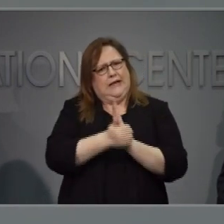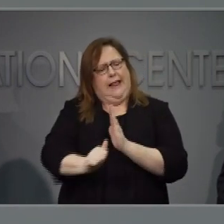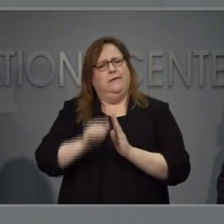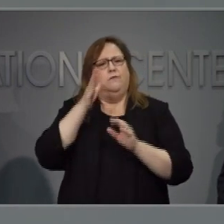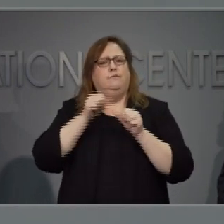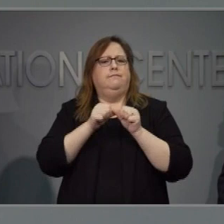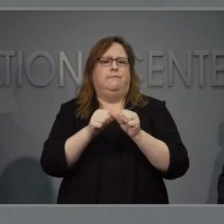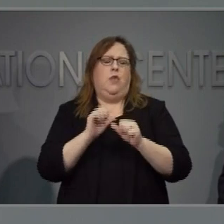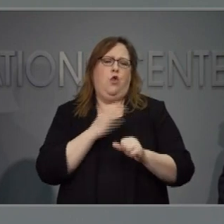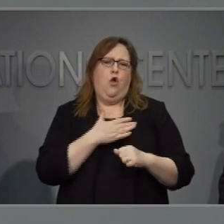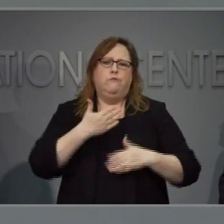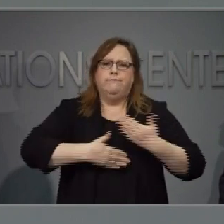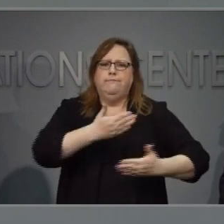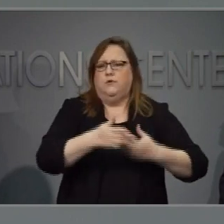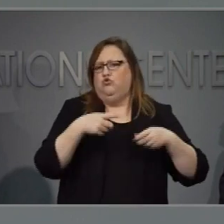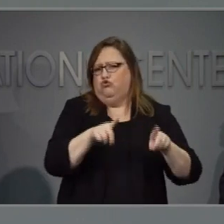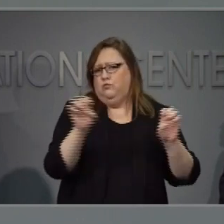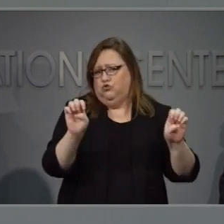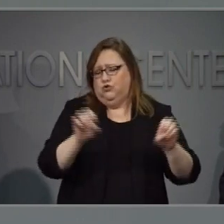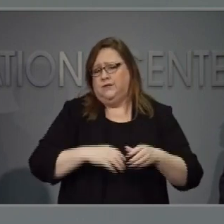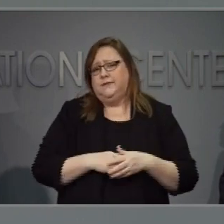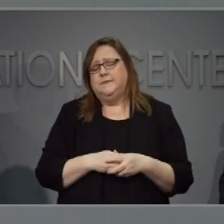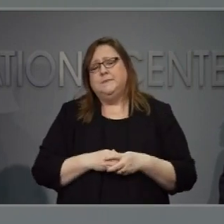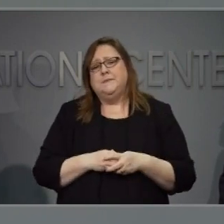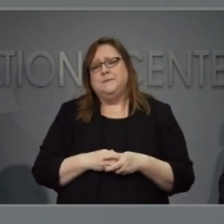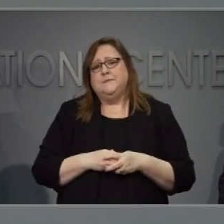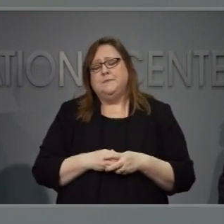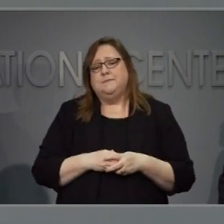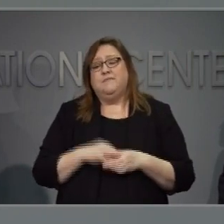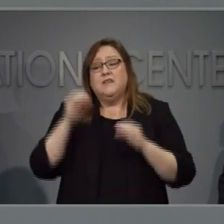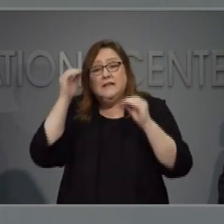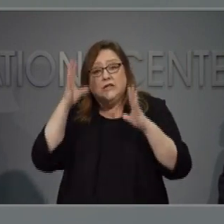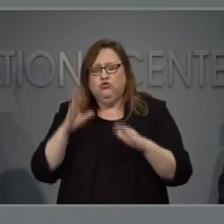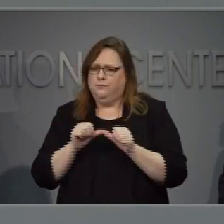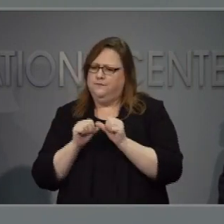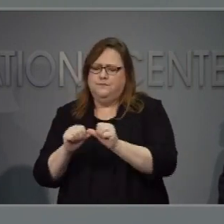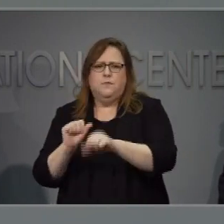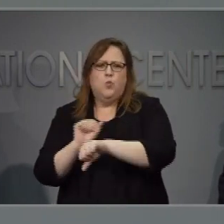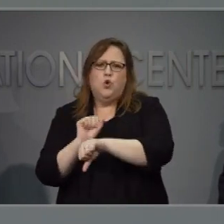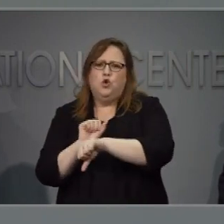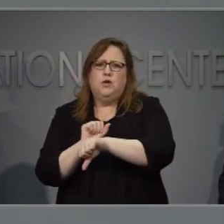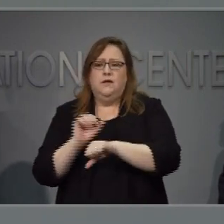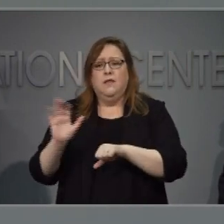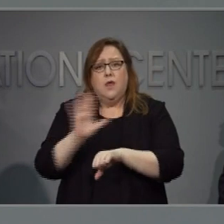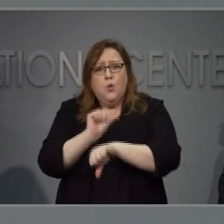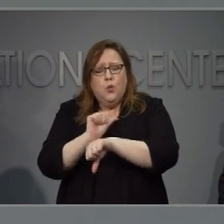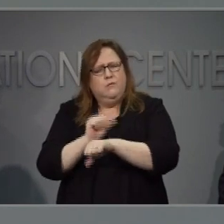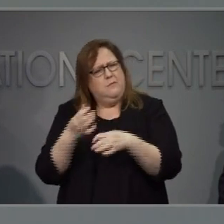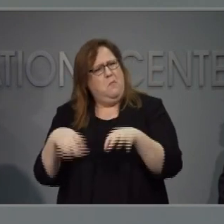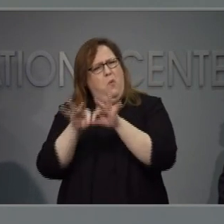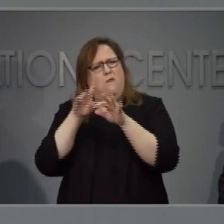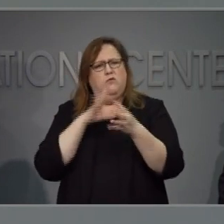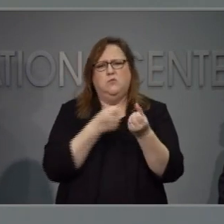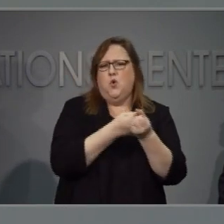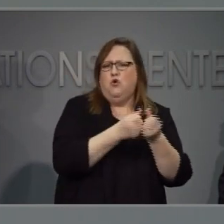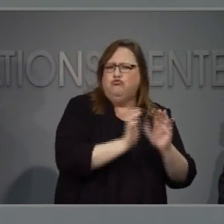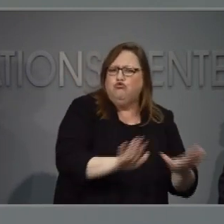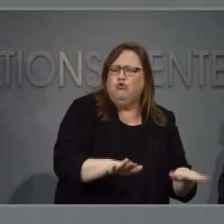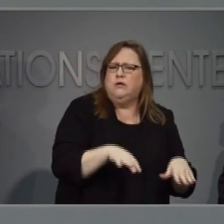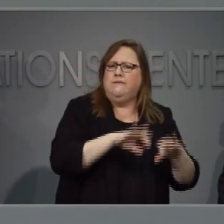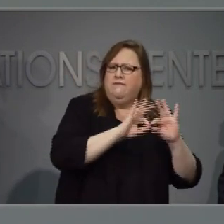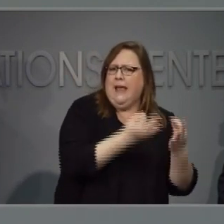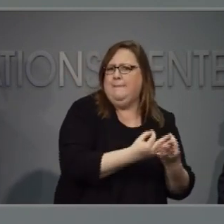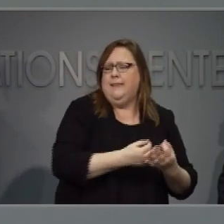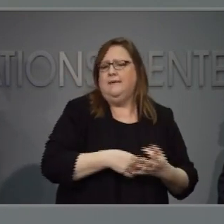efforts. Teachers remain working, and their efforts are vital for supporting our school children and their families. Districts should